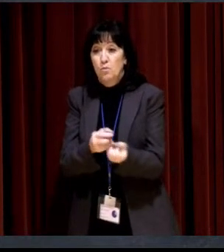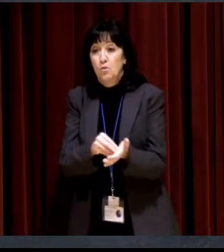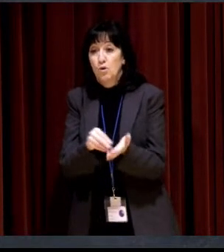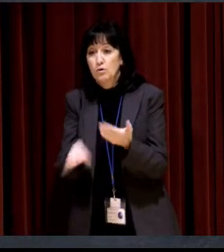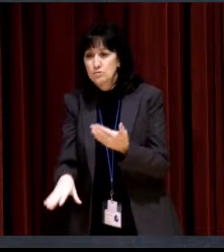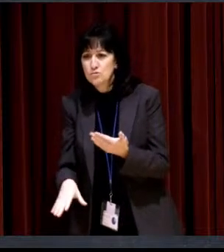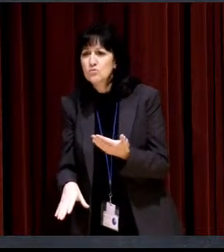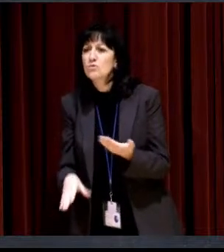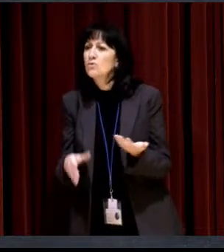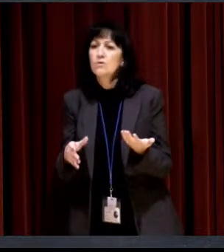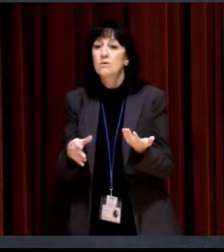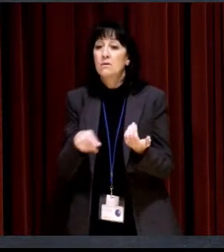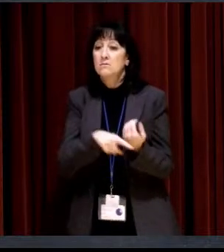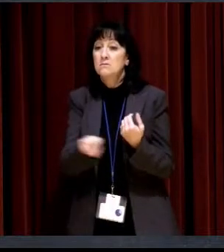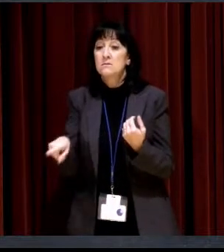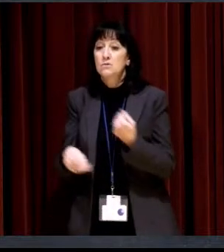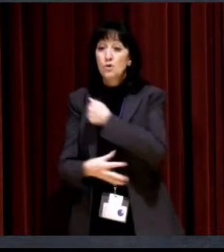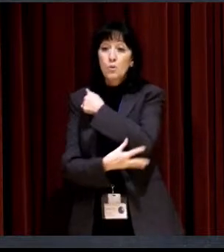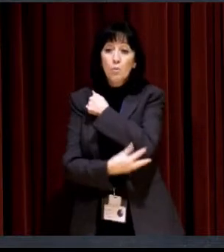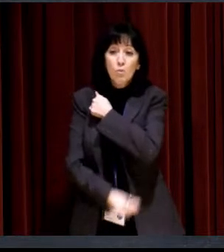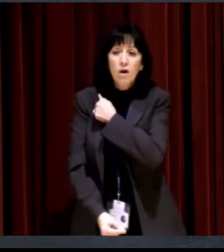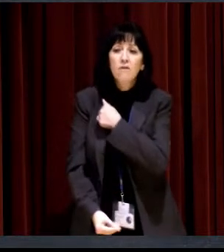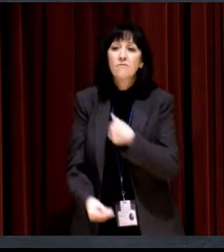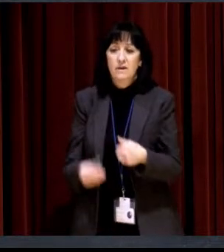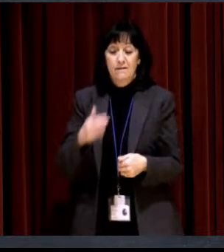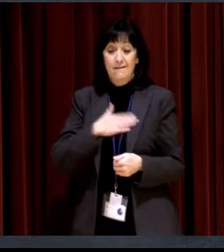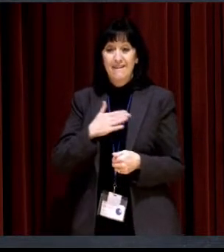system at the schools is needed, but what else?